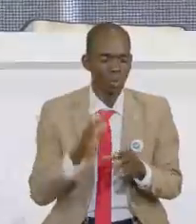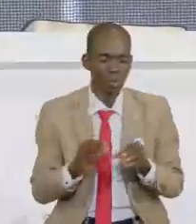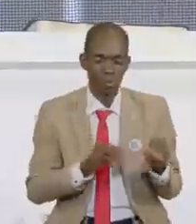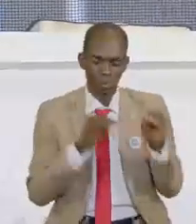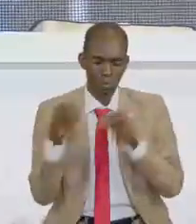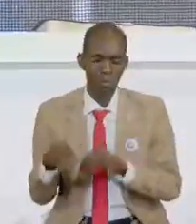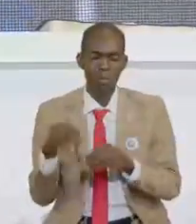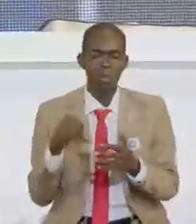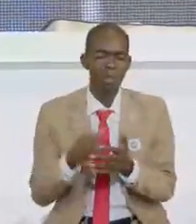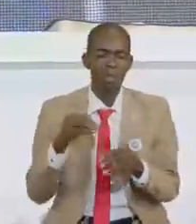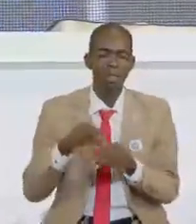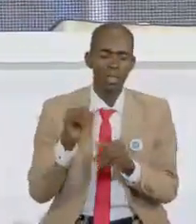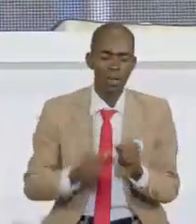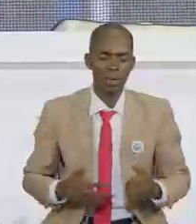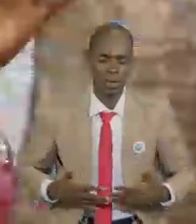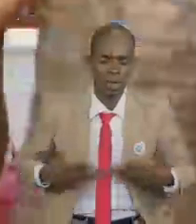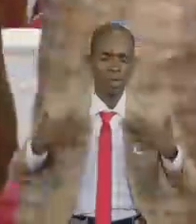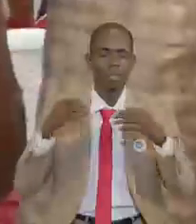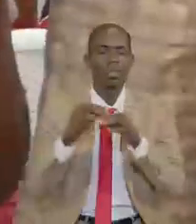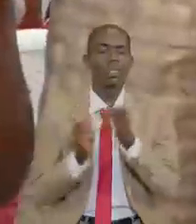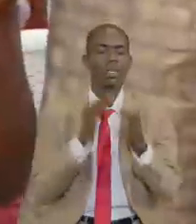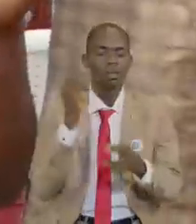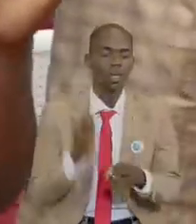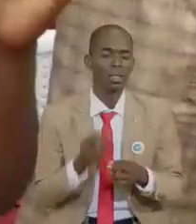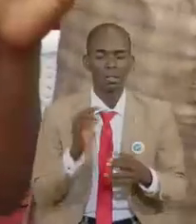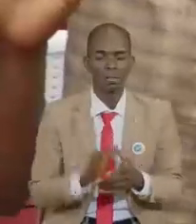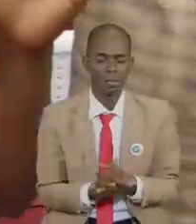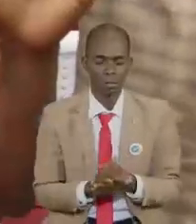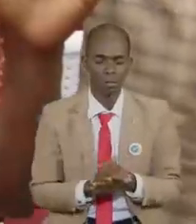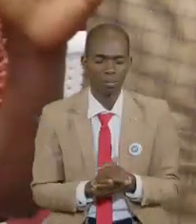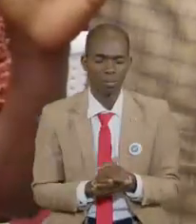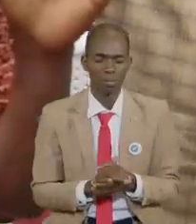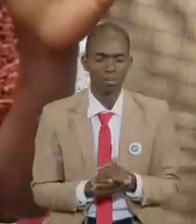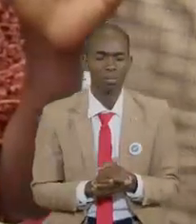every life in Jesus' name.